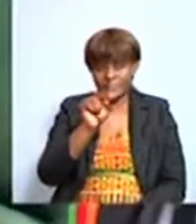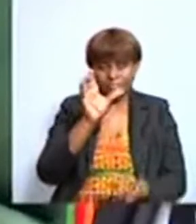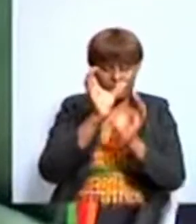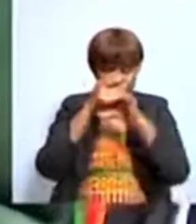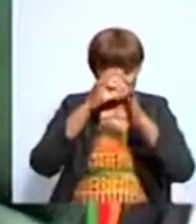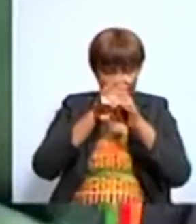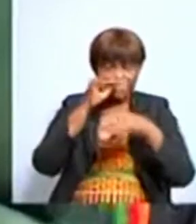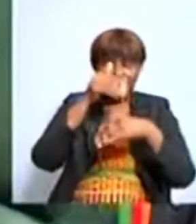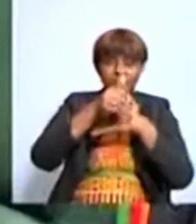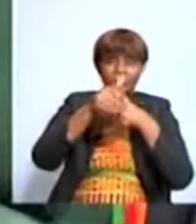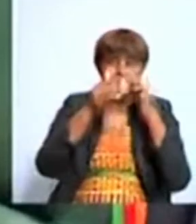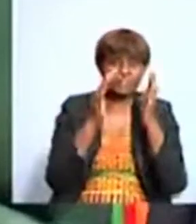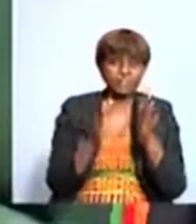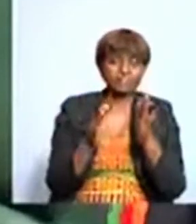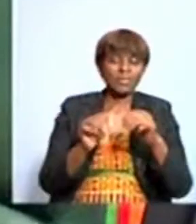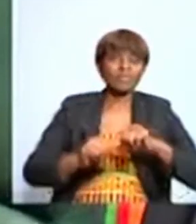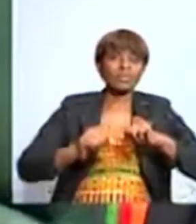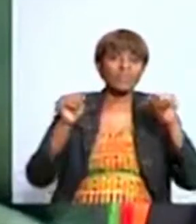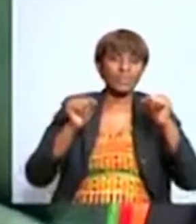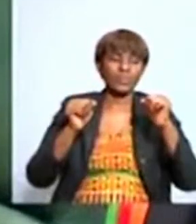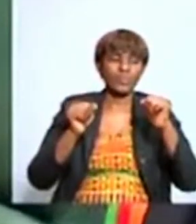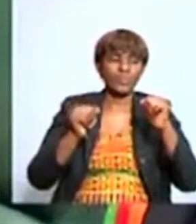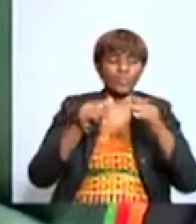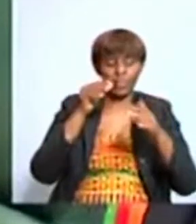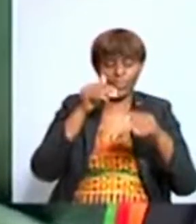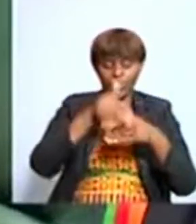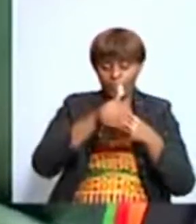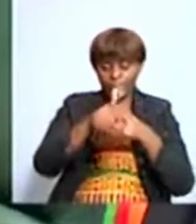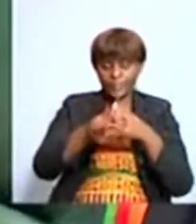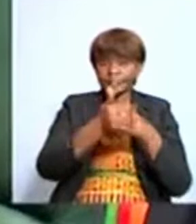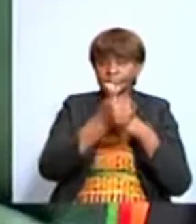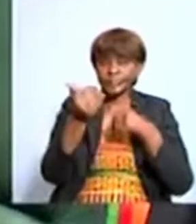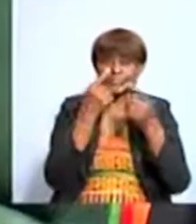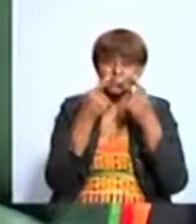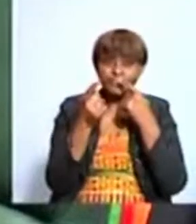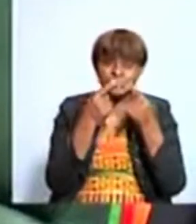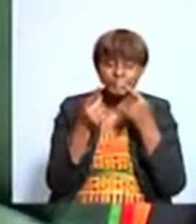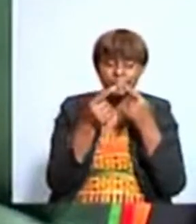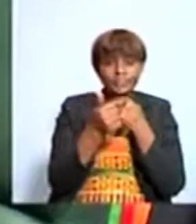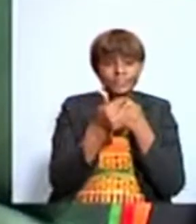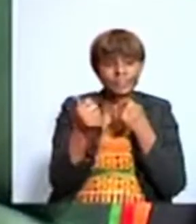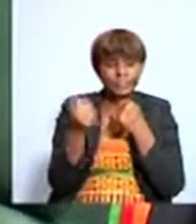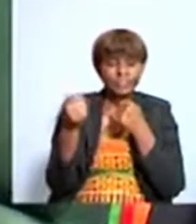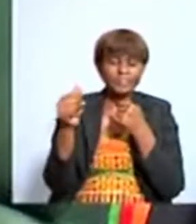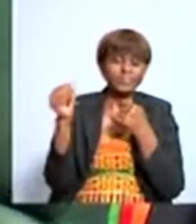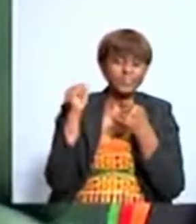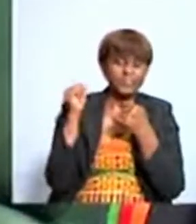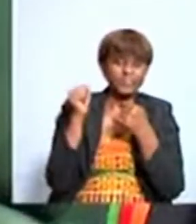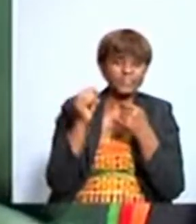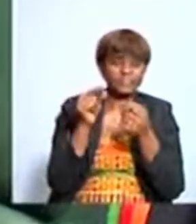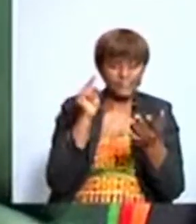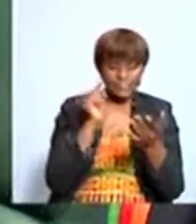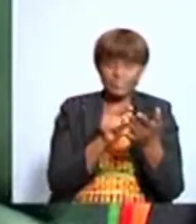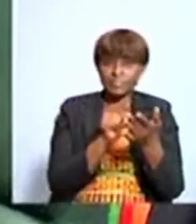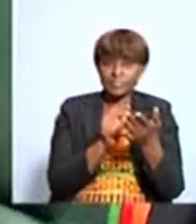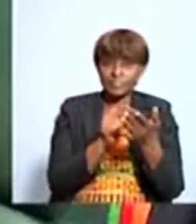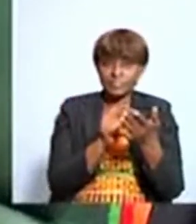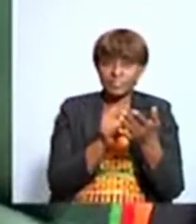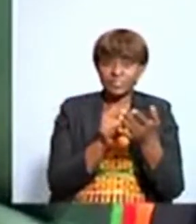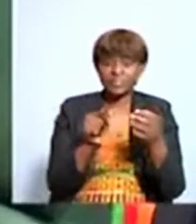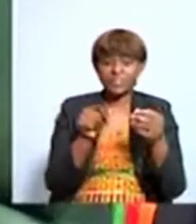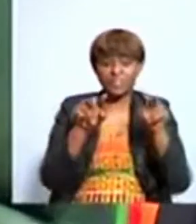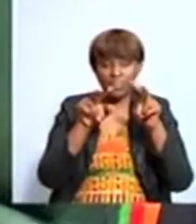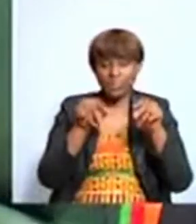registrar. On register, any debate, any objection, 25